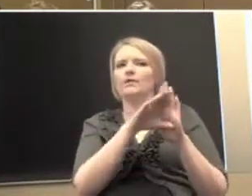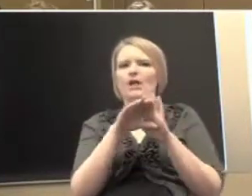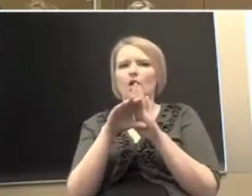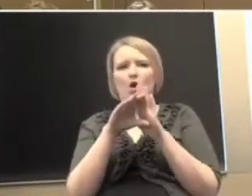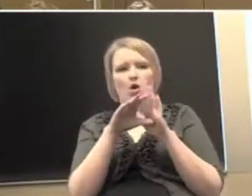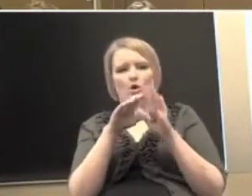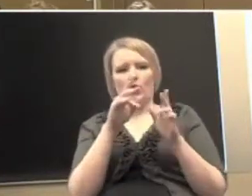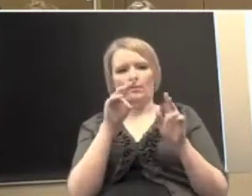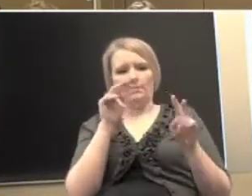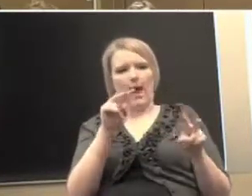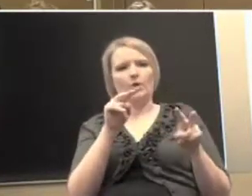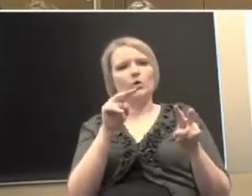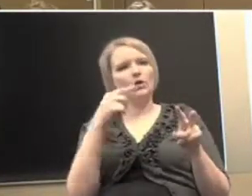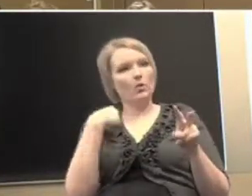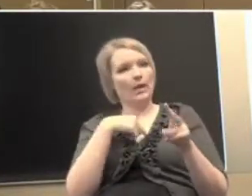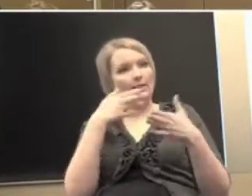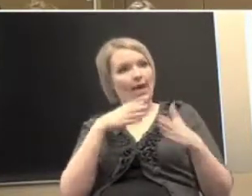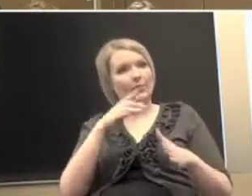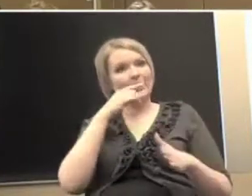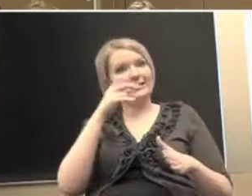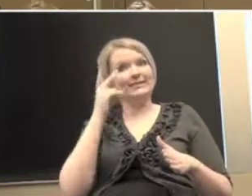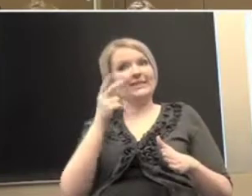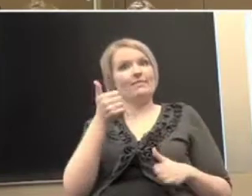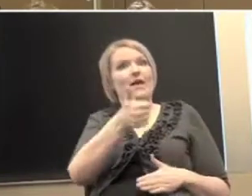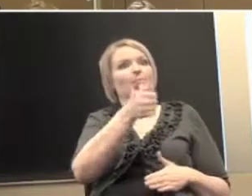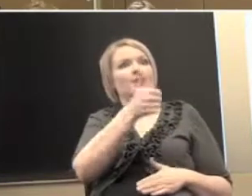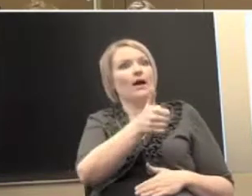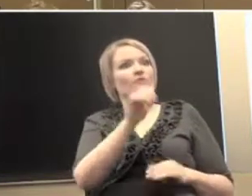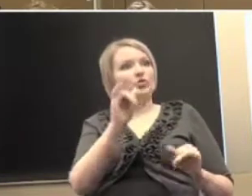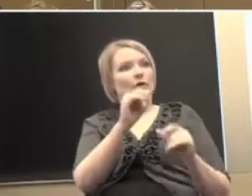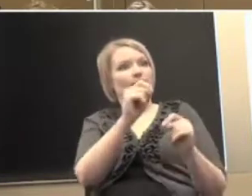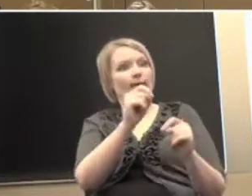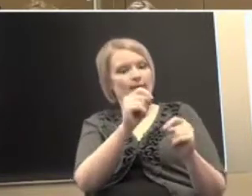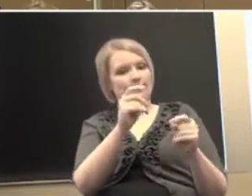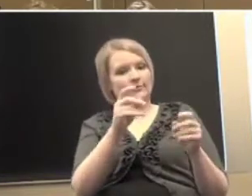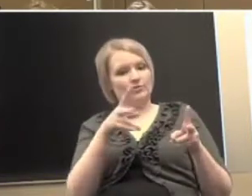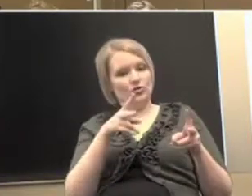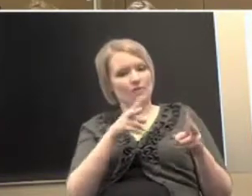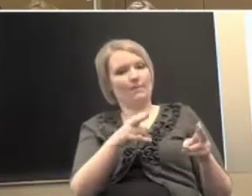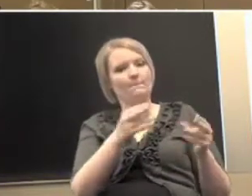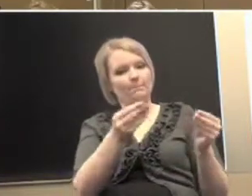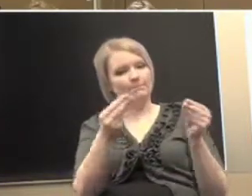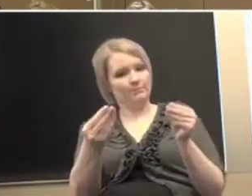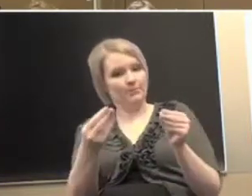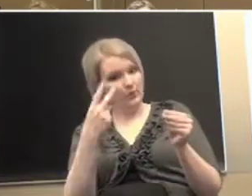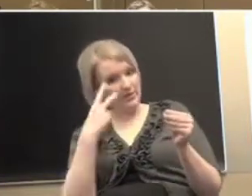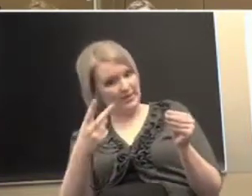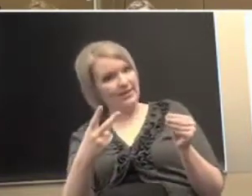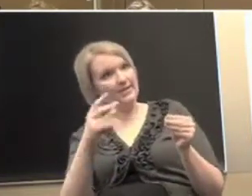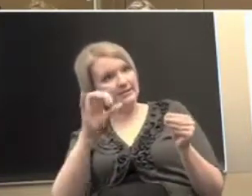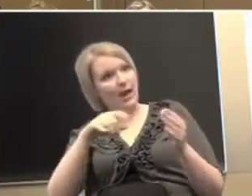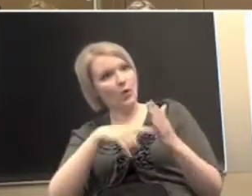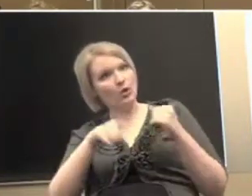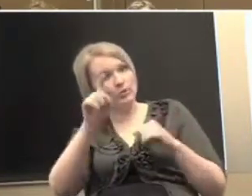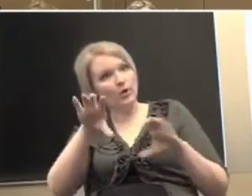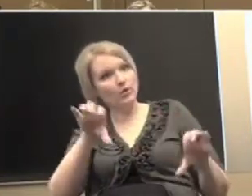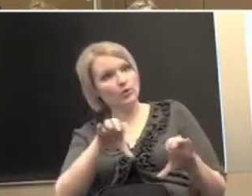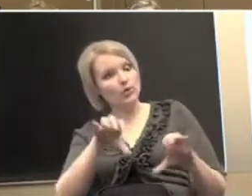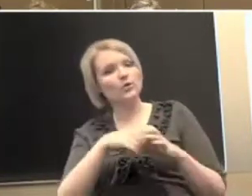we're actually letting the kids see themselves do it, make just a little video clip, and we just give them the video clip. And they can just watch themselves do what they're supposed to do here as we're going